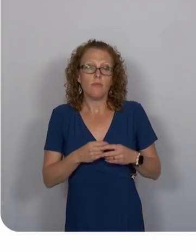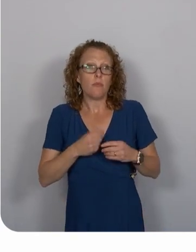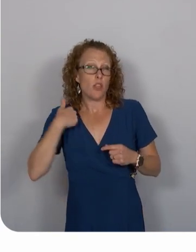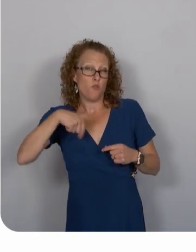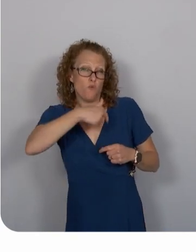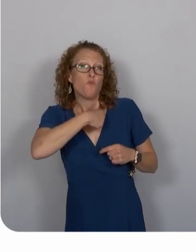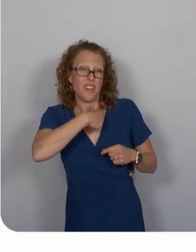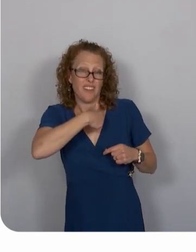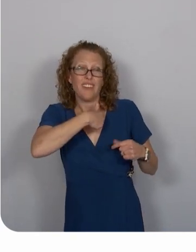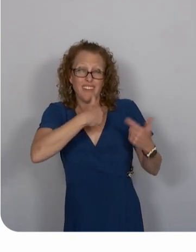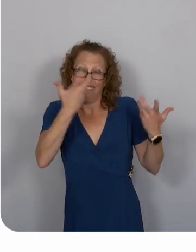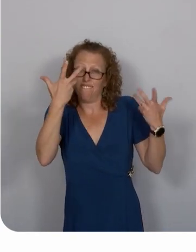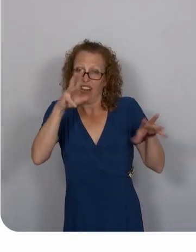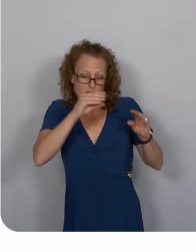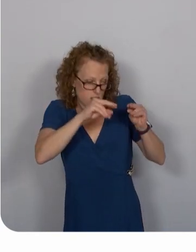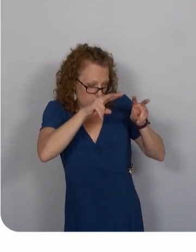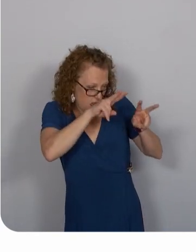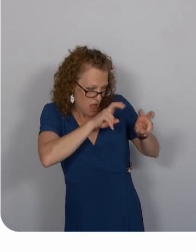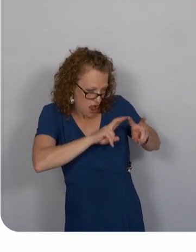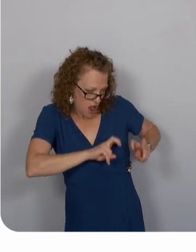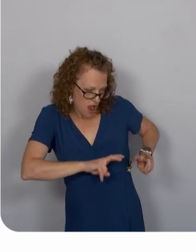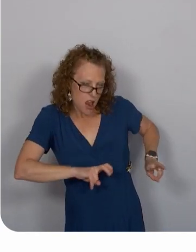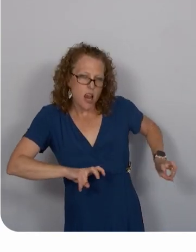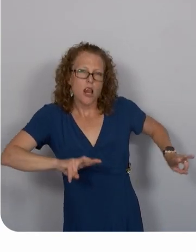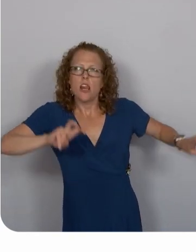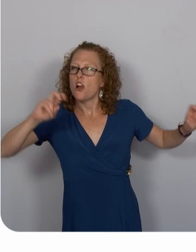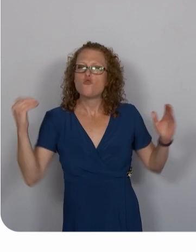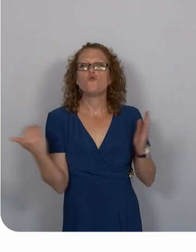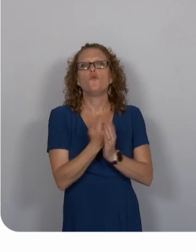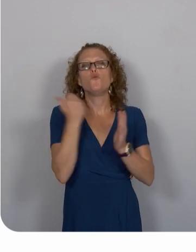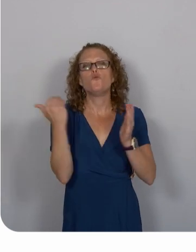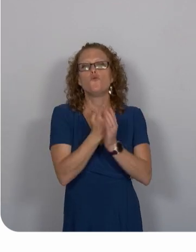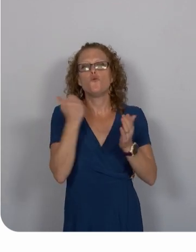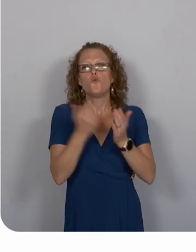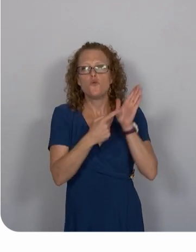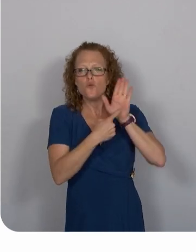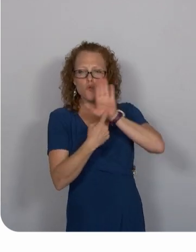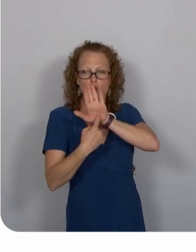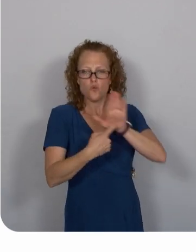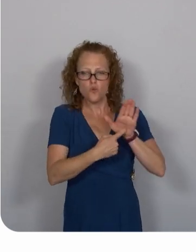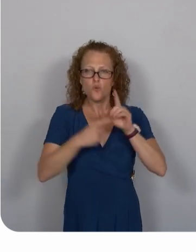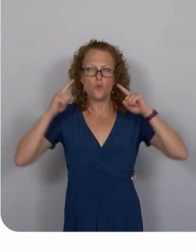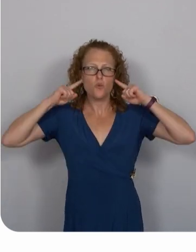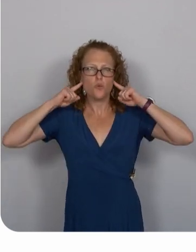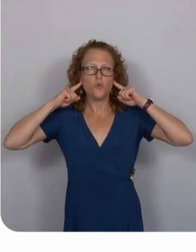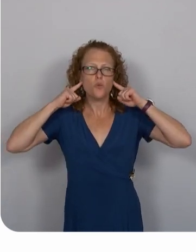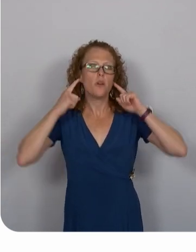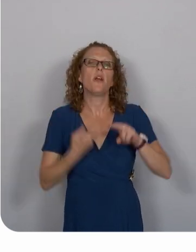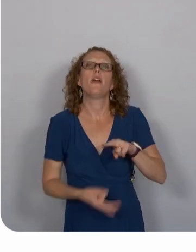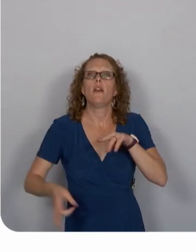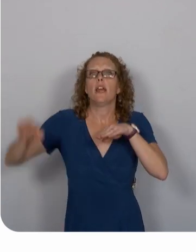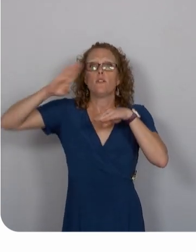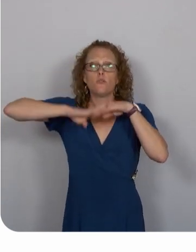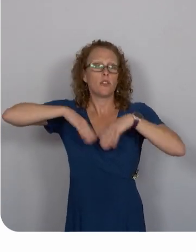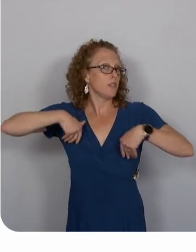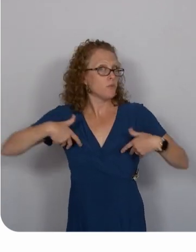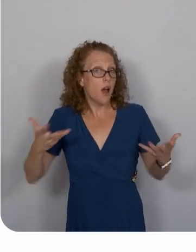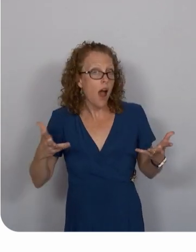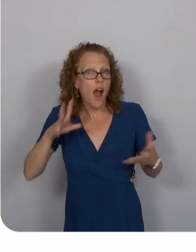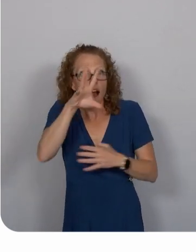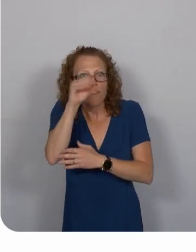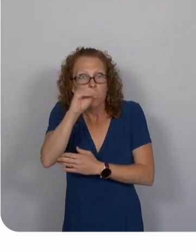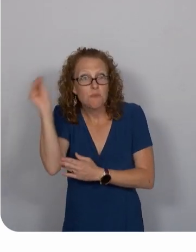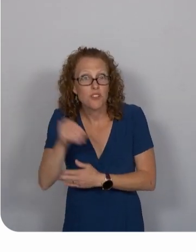We have completely redesigned our custom speakers to have 50% higher max volume, and